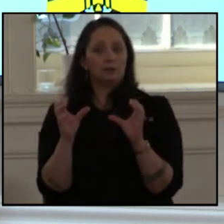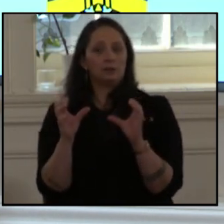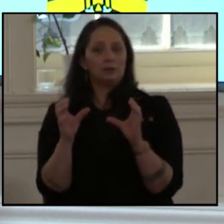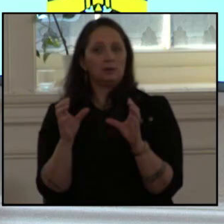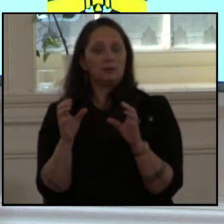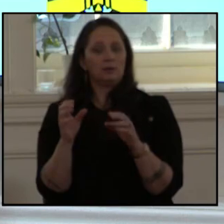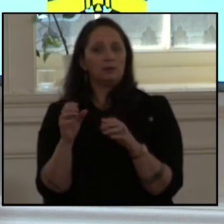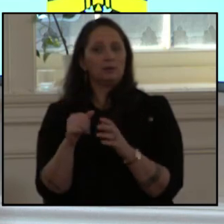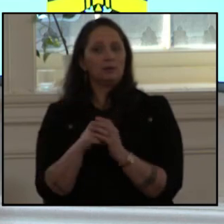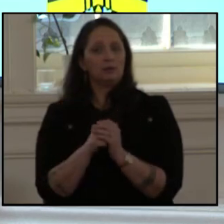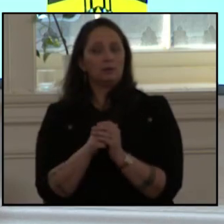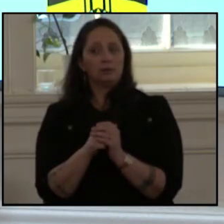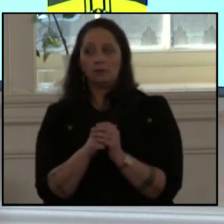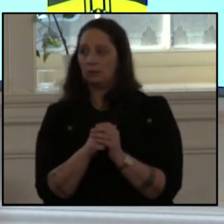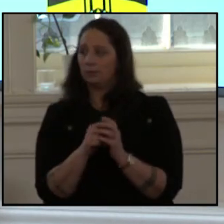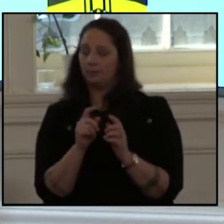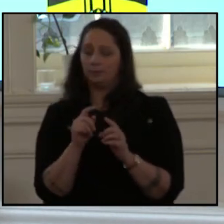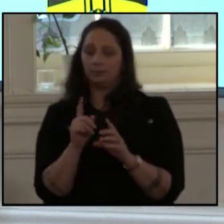in